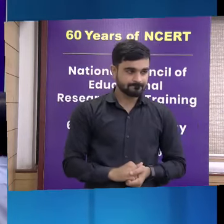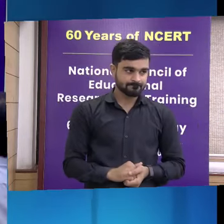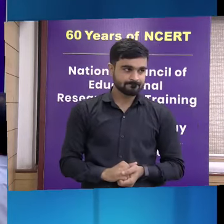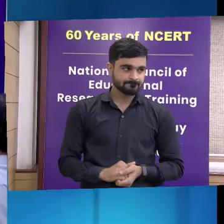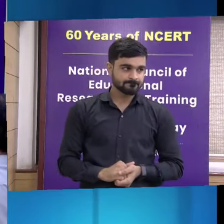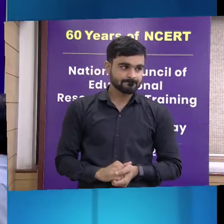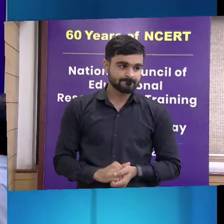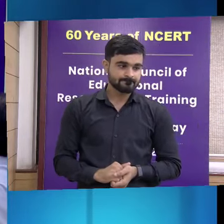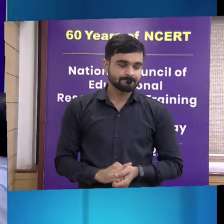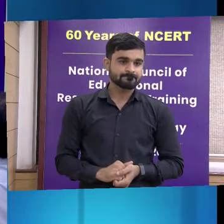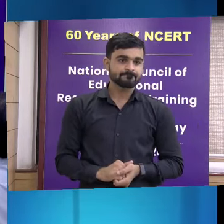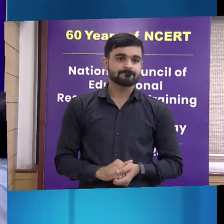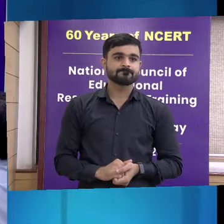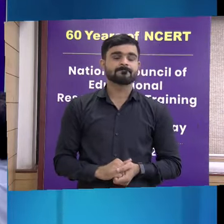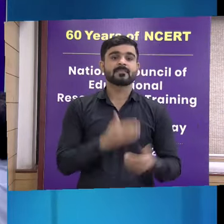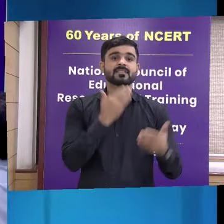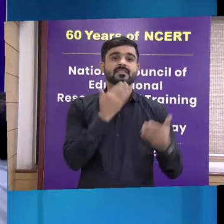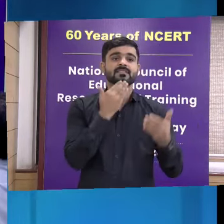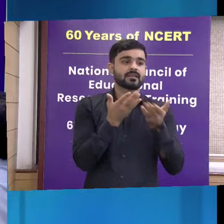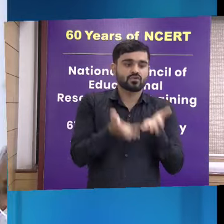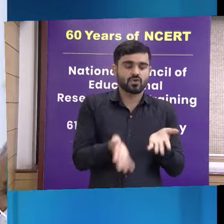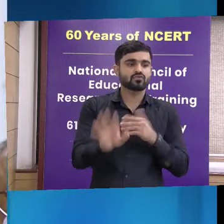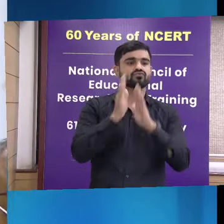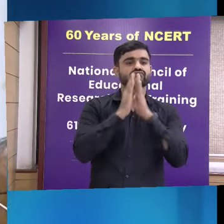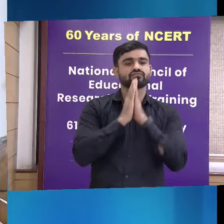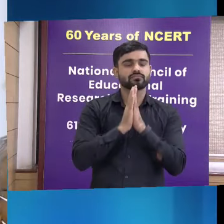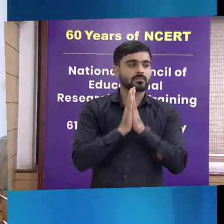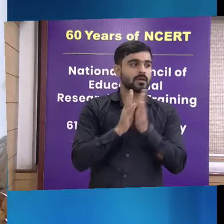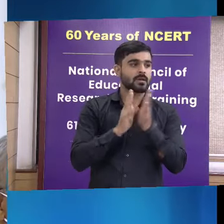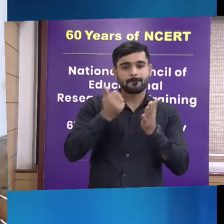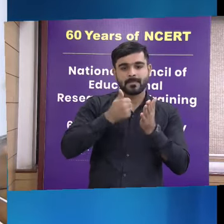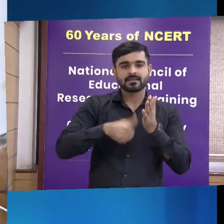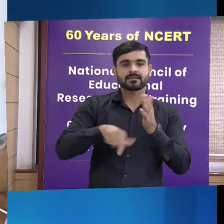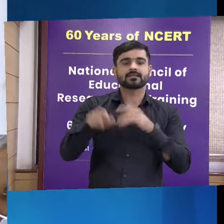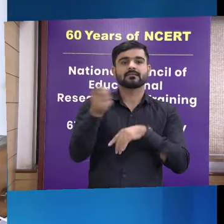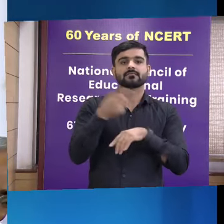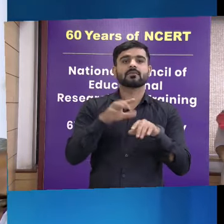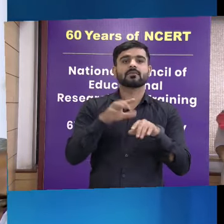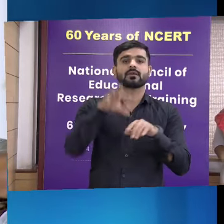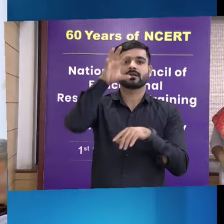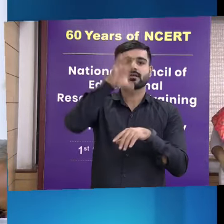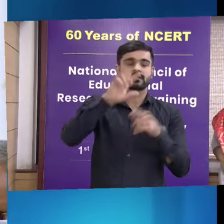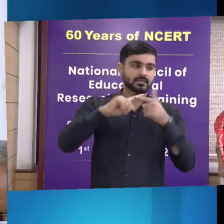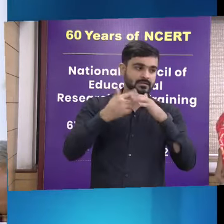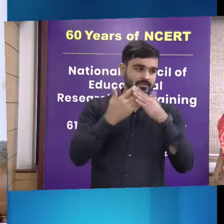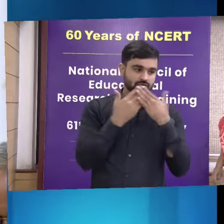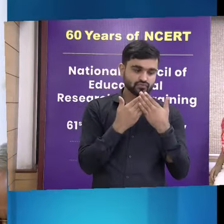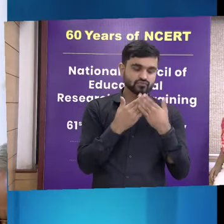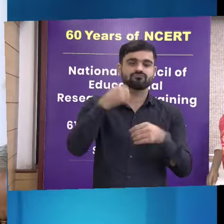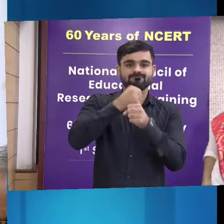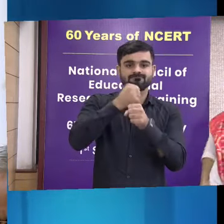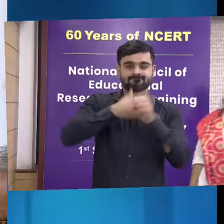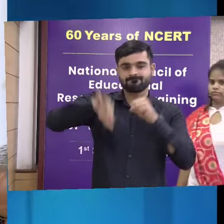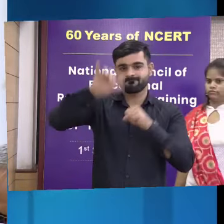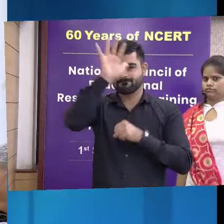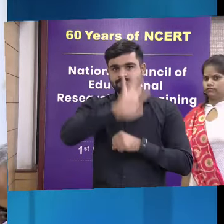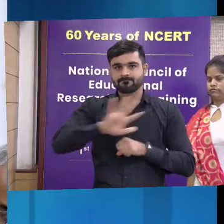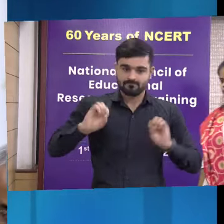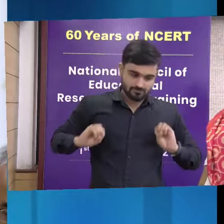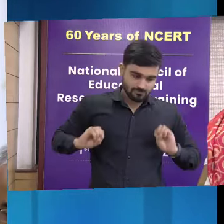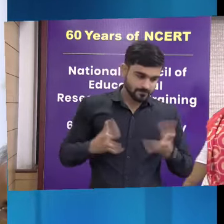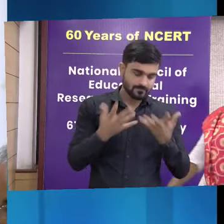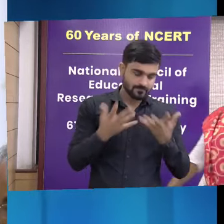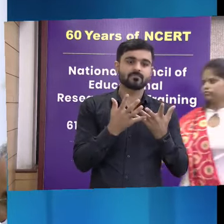Thank you, ma'am. Now I would request Honorable Ministers of State for Education, Government of India, to launch